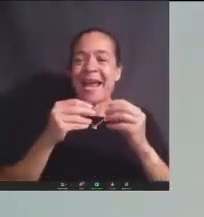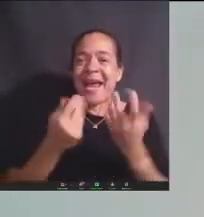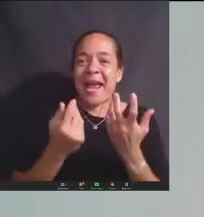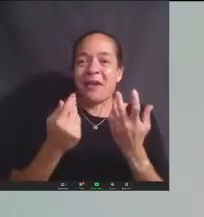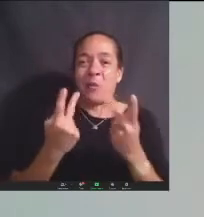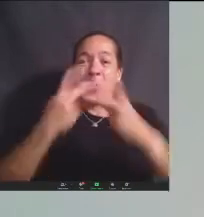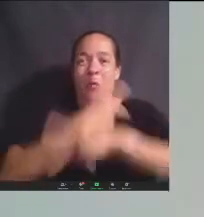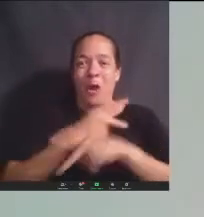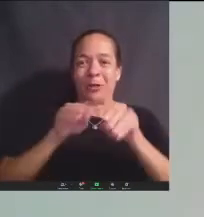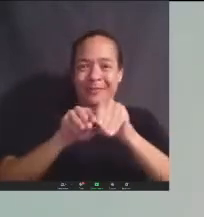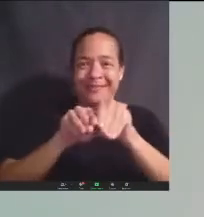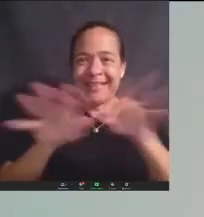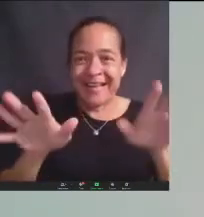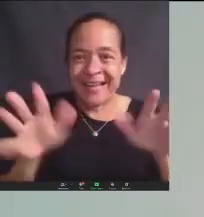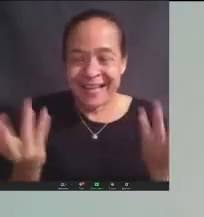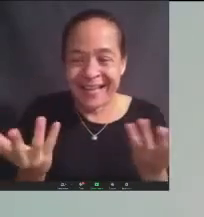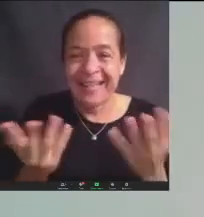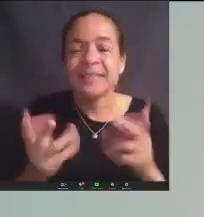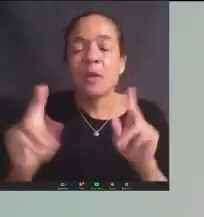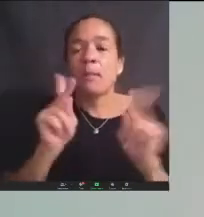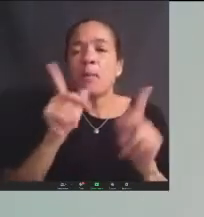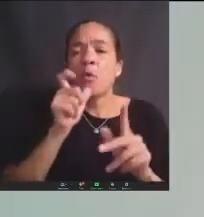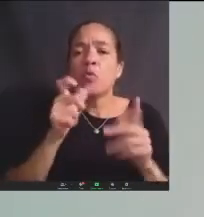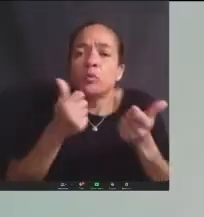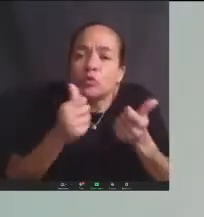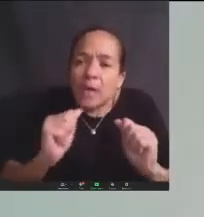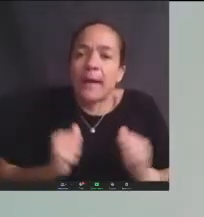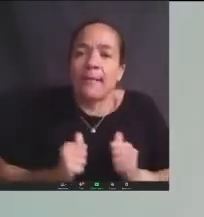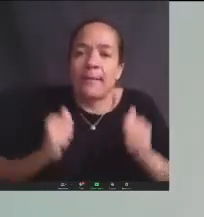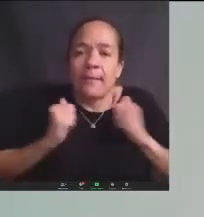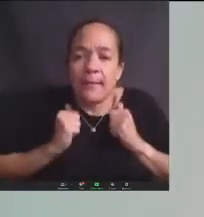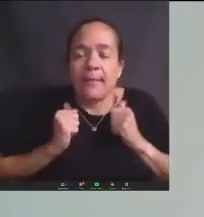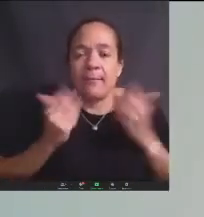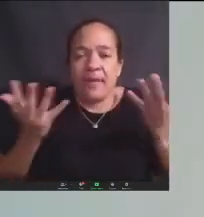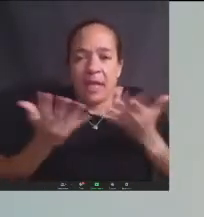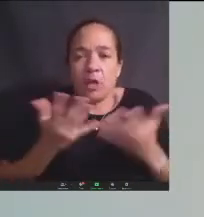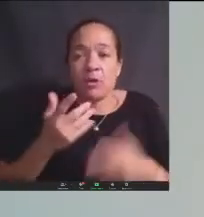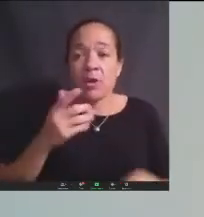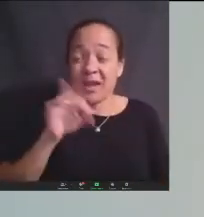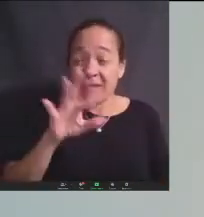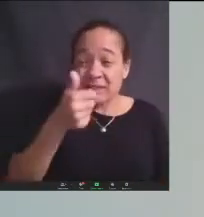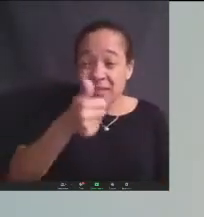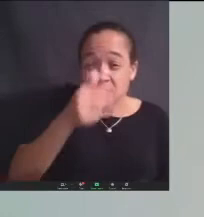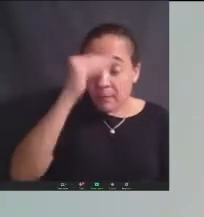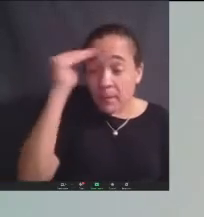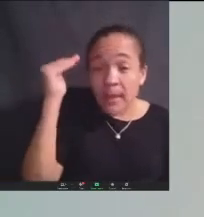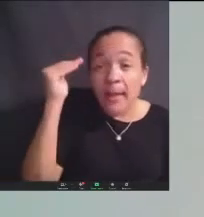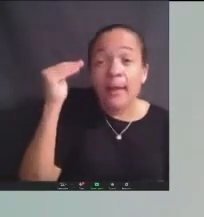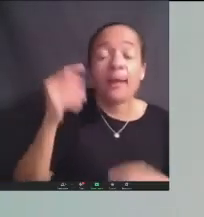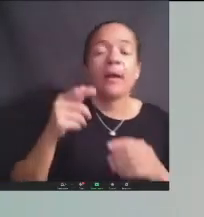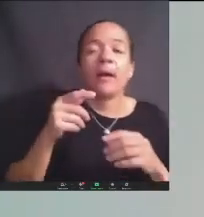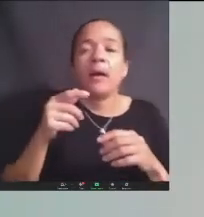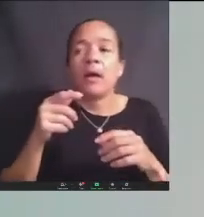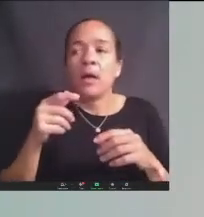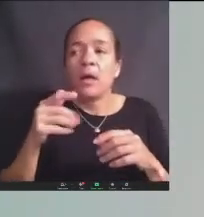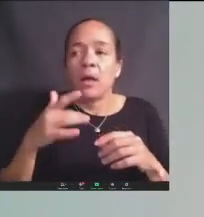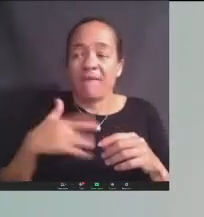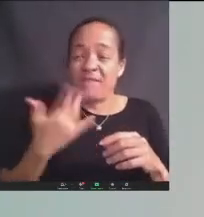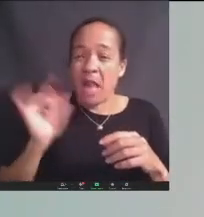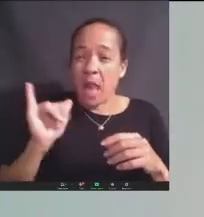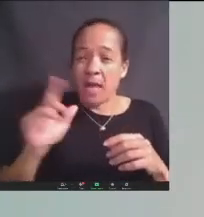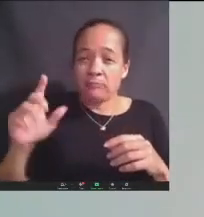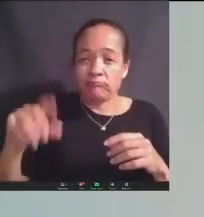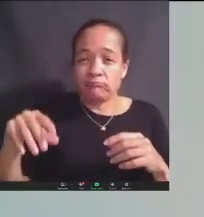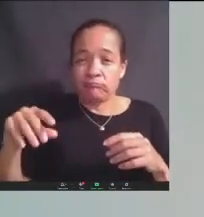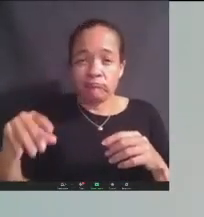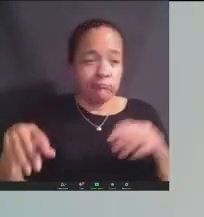just trying to survive in this country, if you're a Black person in this country, it doesn't feel like liberals and conservatives view you any